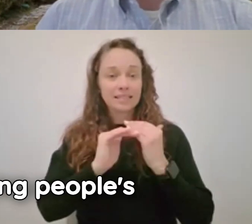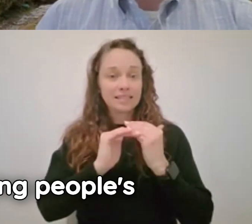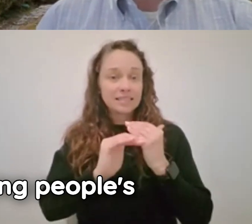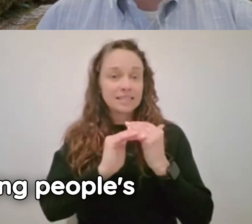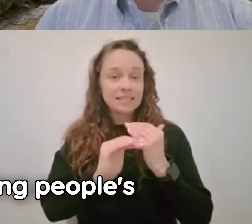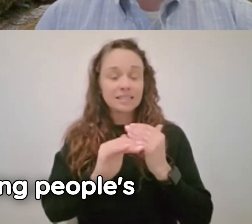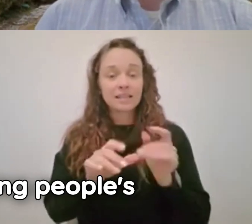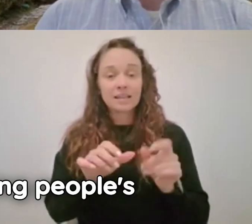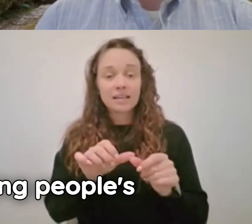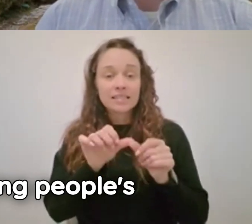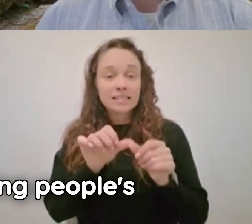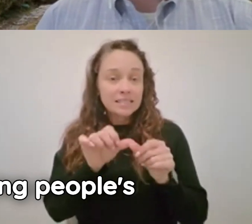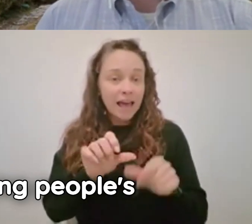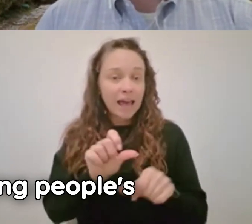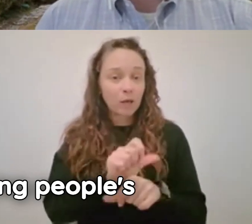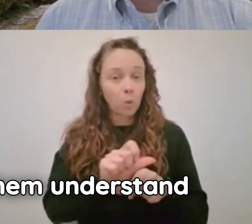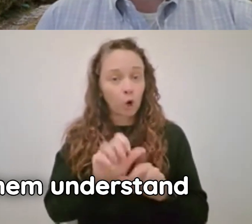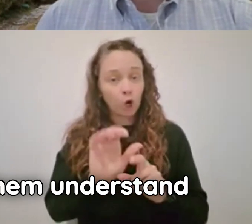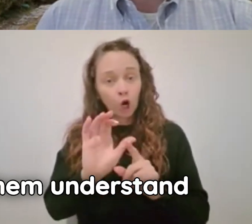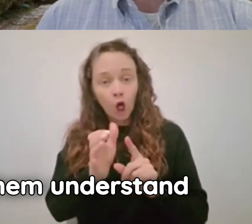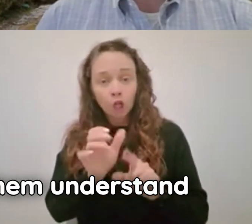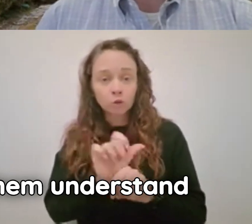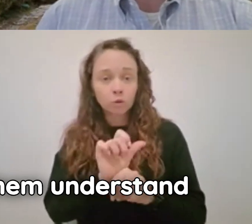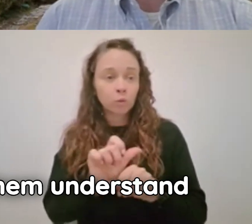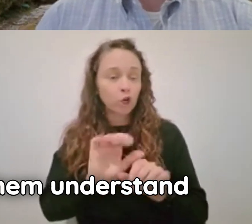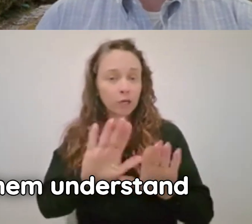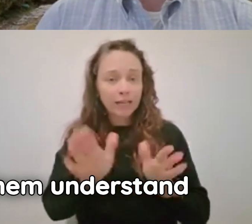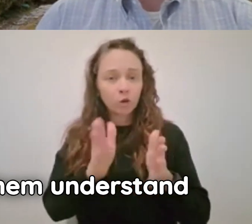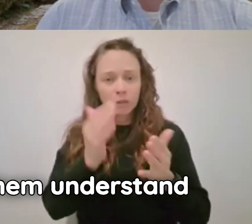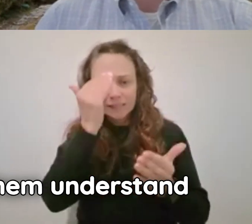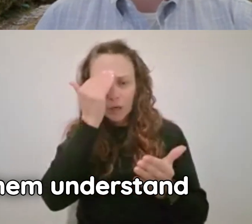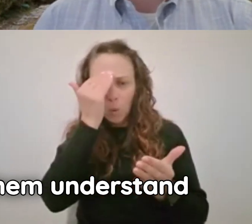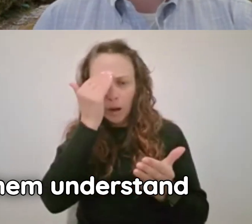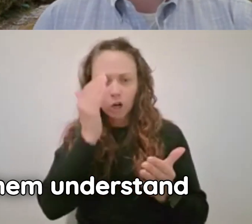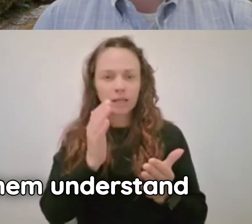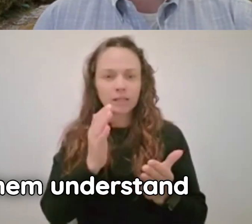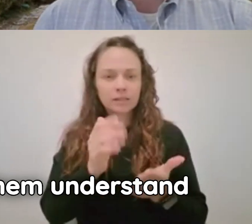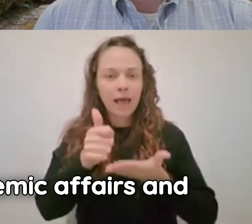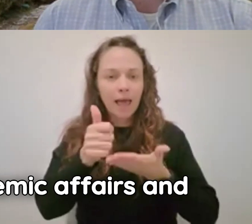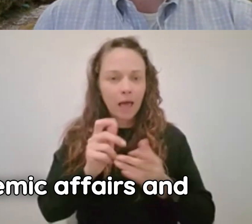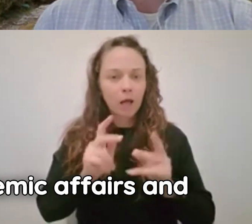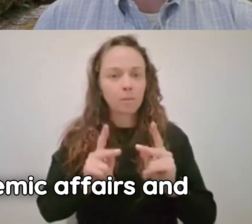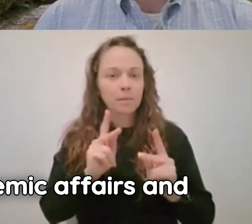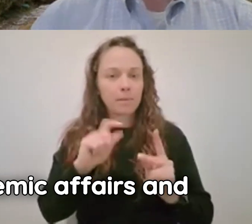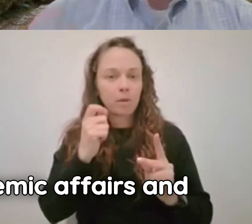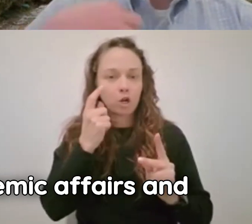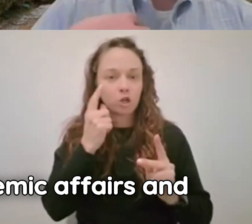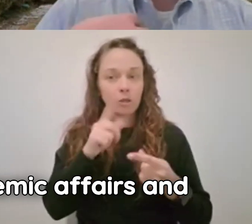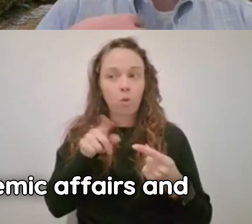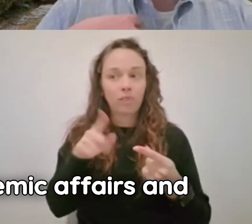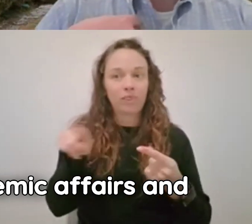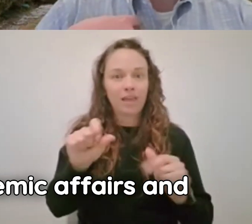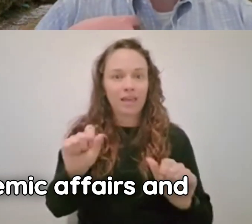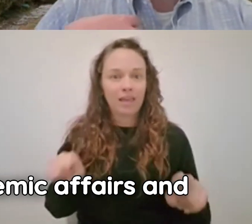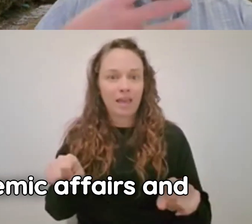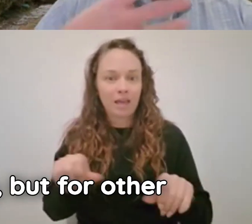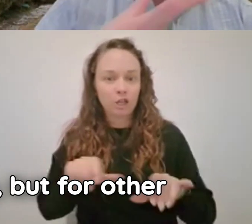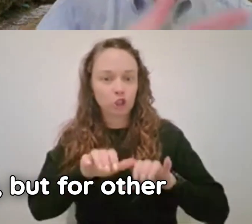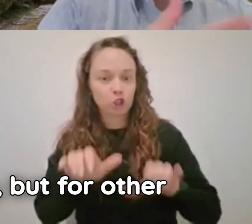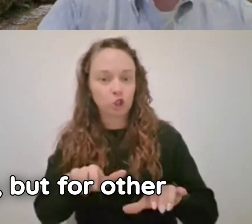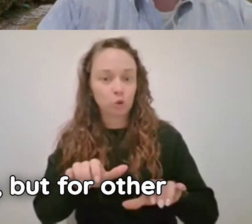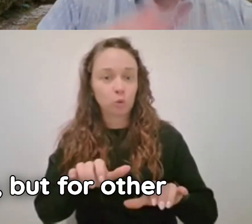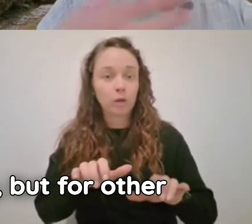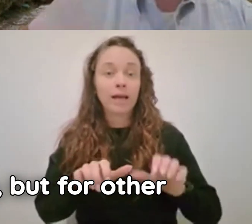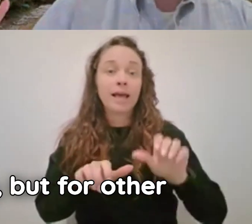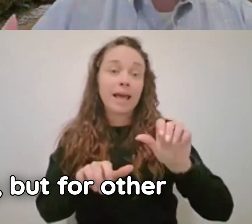steady work, culture work, increasing people's awareness of it, helping them understand what they can do in academic affairs, and